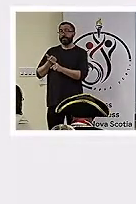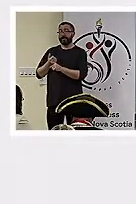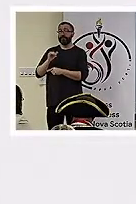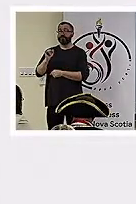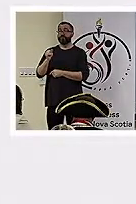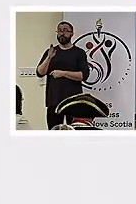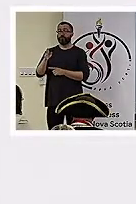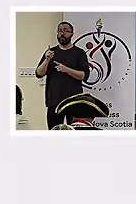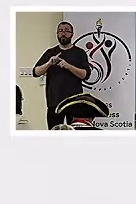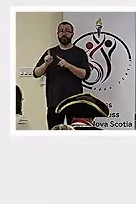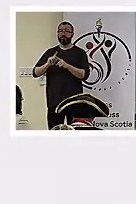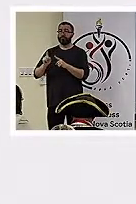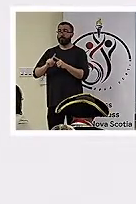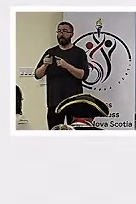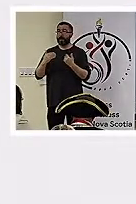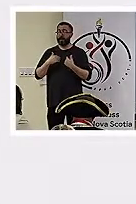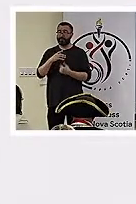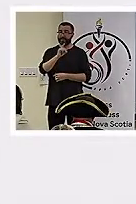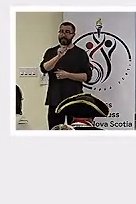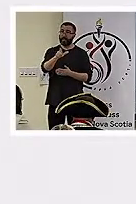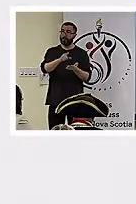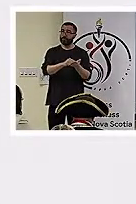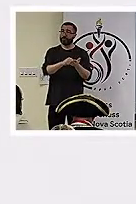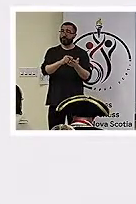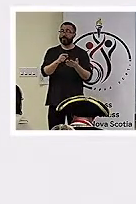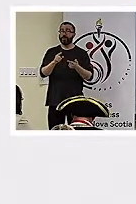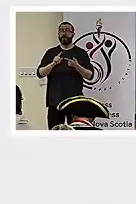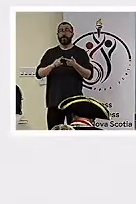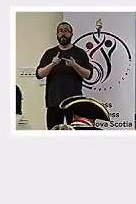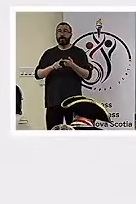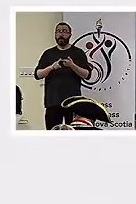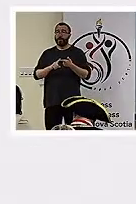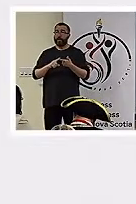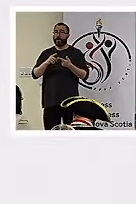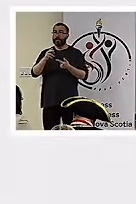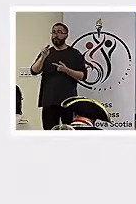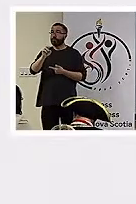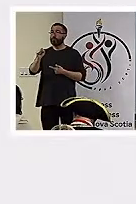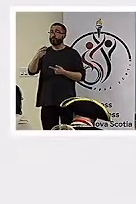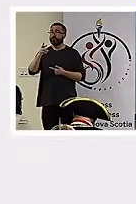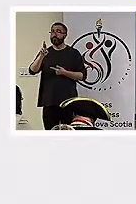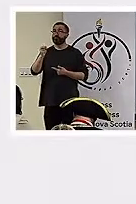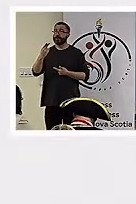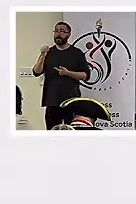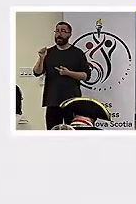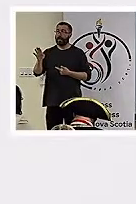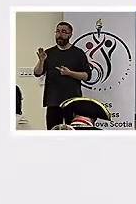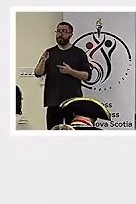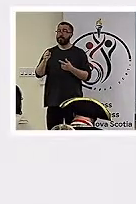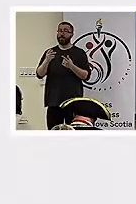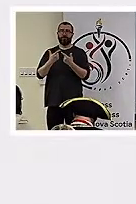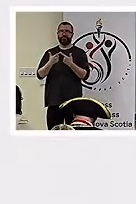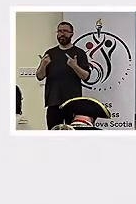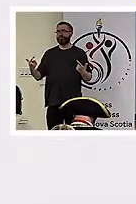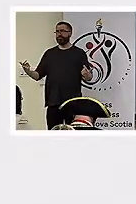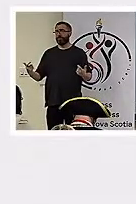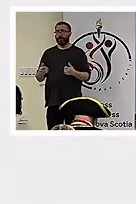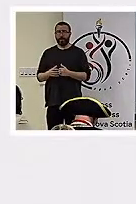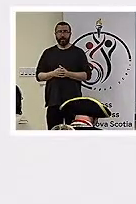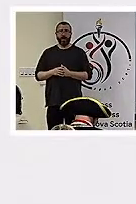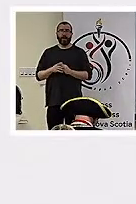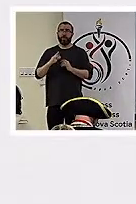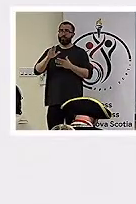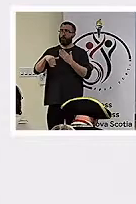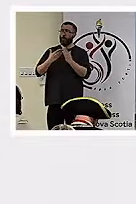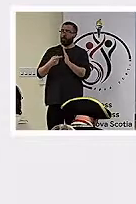Leaf Enterprise, Dalhousie Print Shop, and the Nova Scotia Rehab Hospital. All these positions demonstrated his work